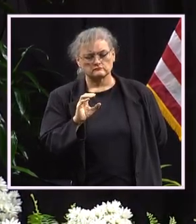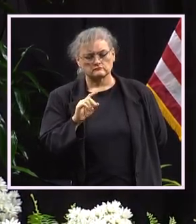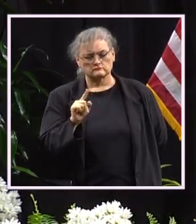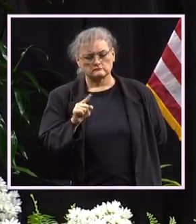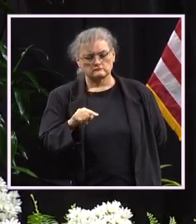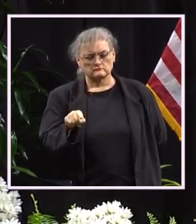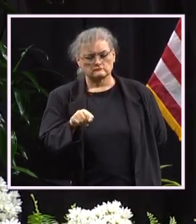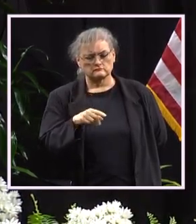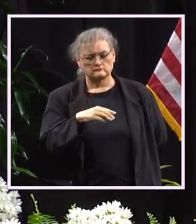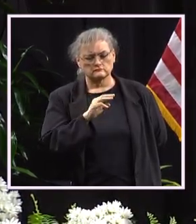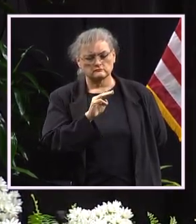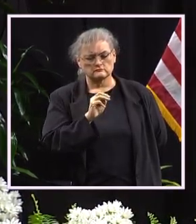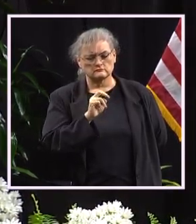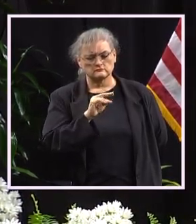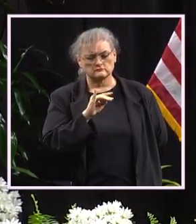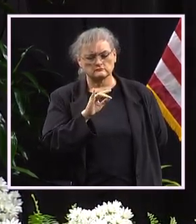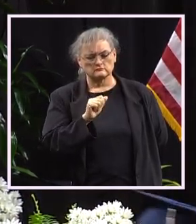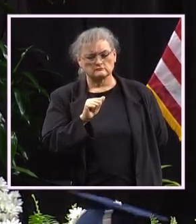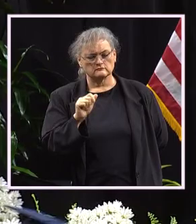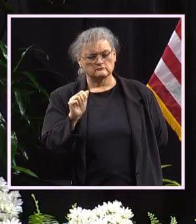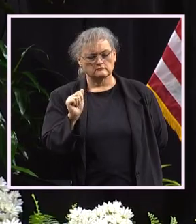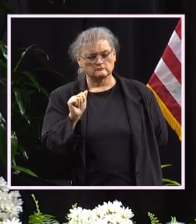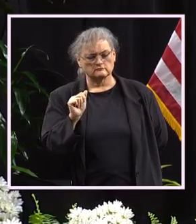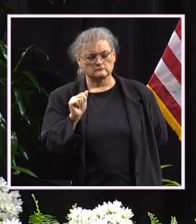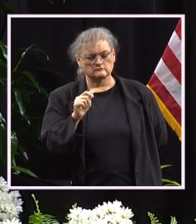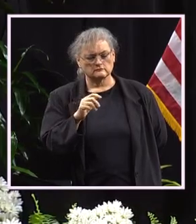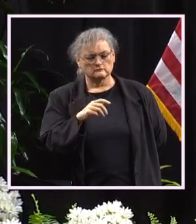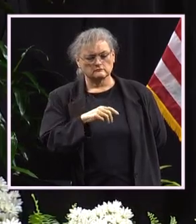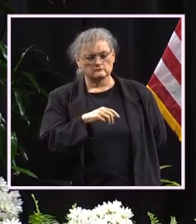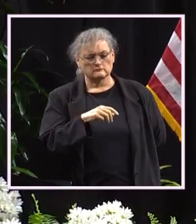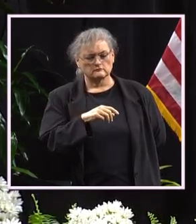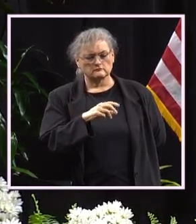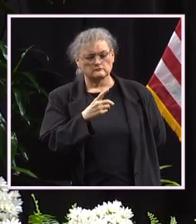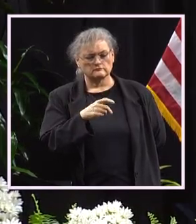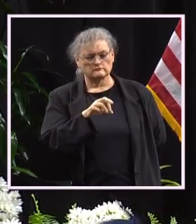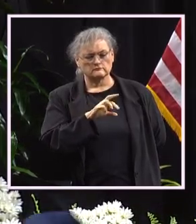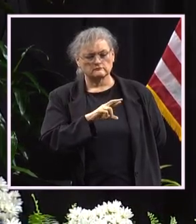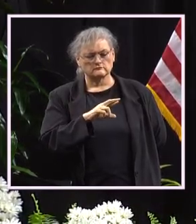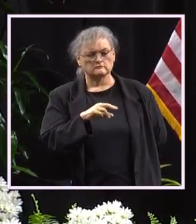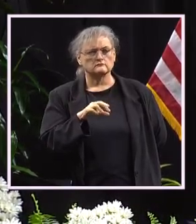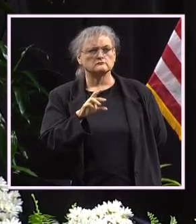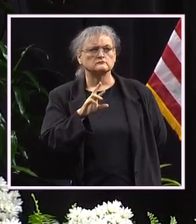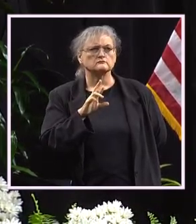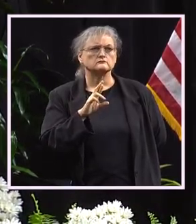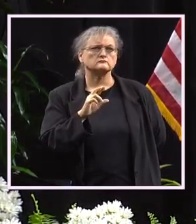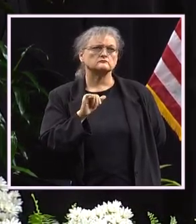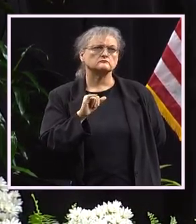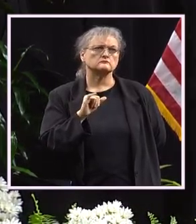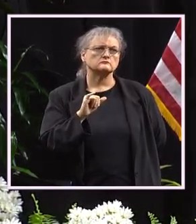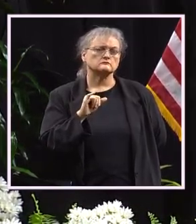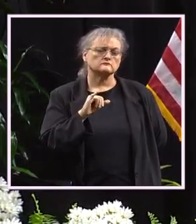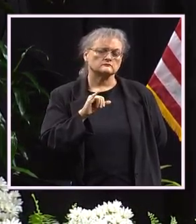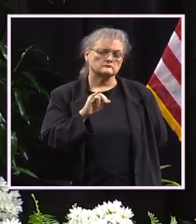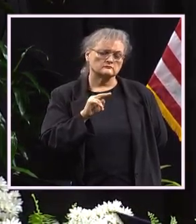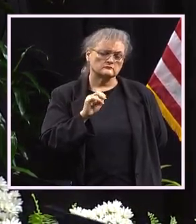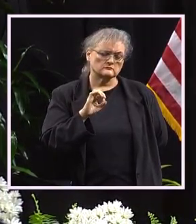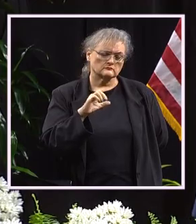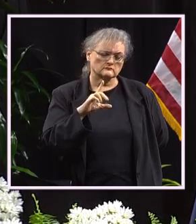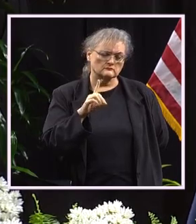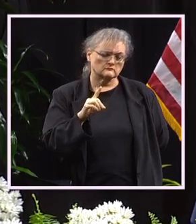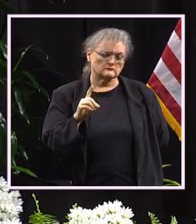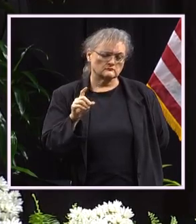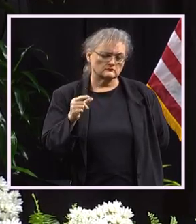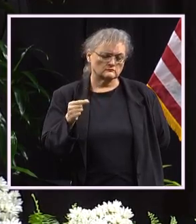Monica Elbjorn, Master of Science, Dr. Reynaldo Sergio Gonzalez, Sergio